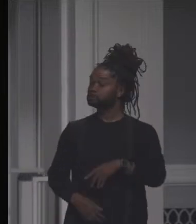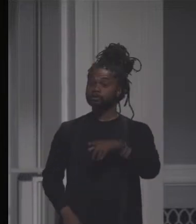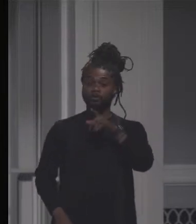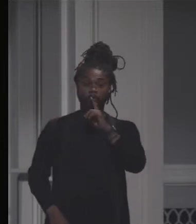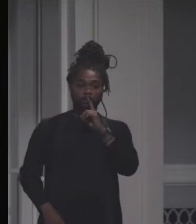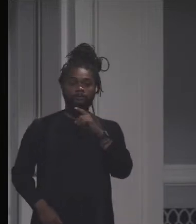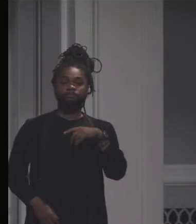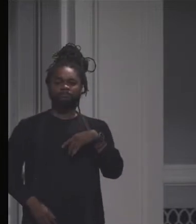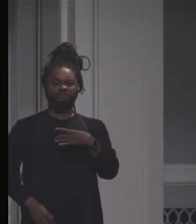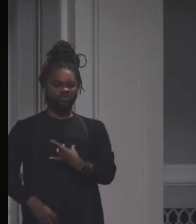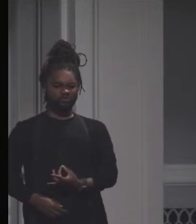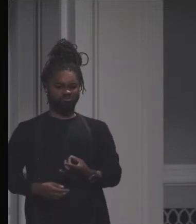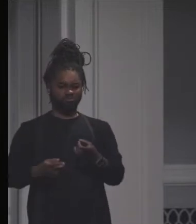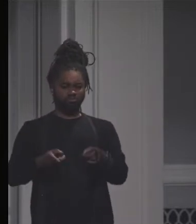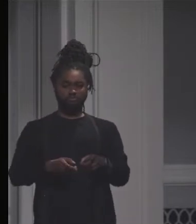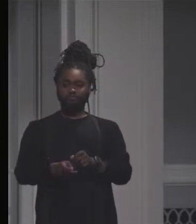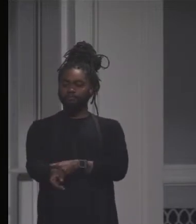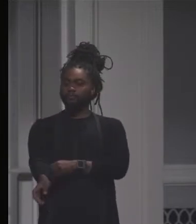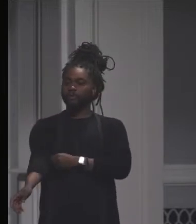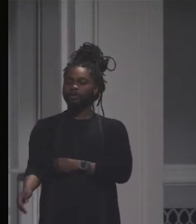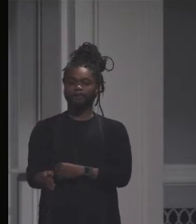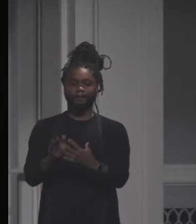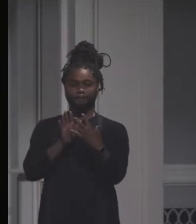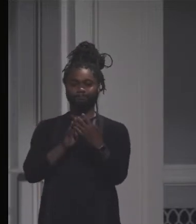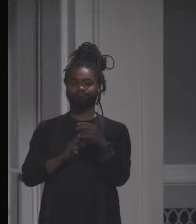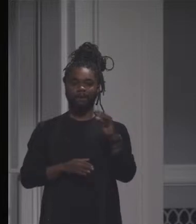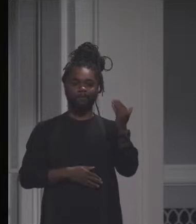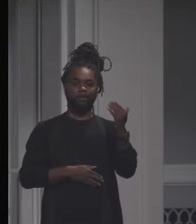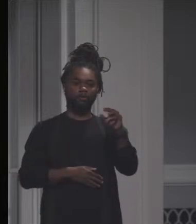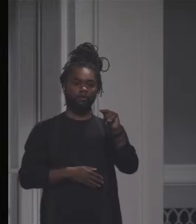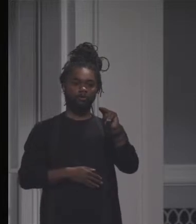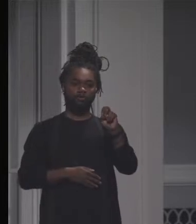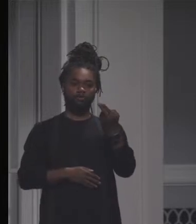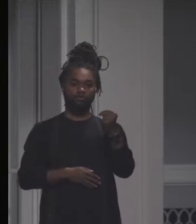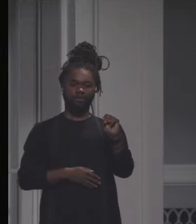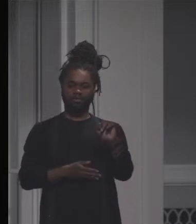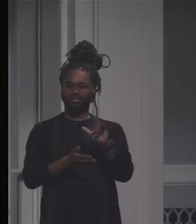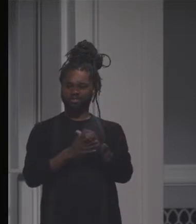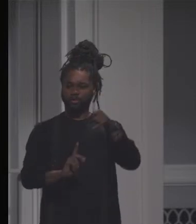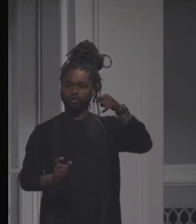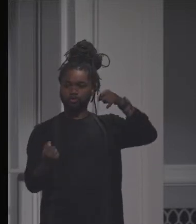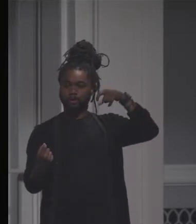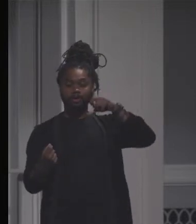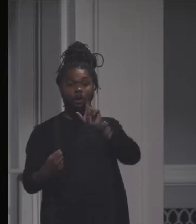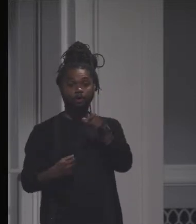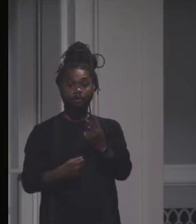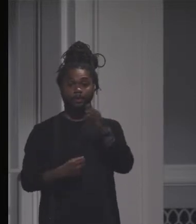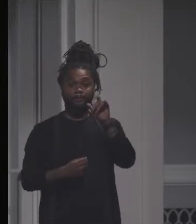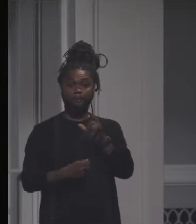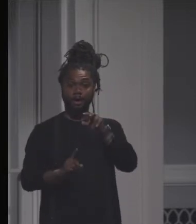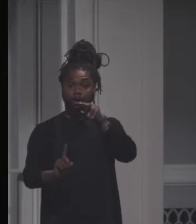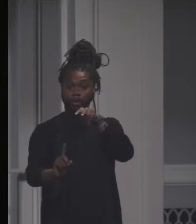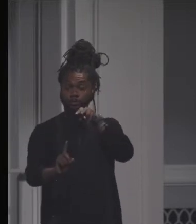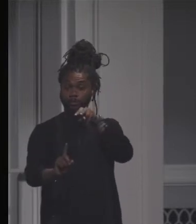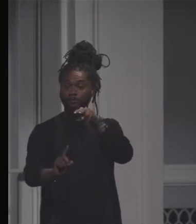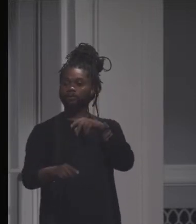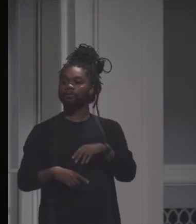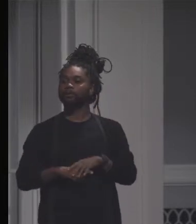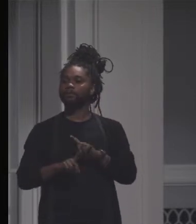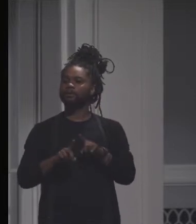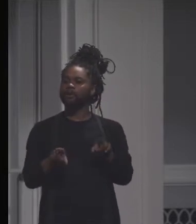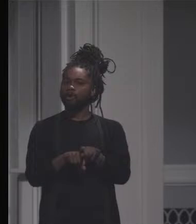thing is that mirror neurons are triggered not just by observing an action in real life, but also